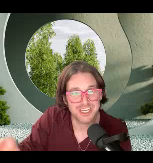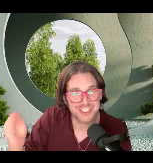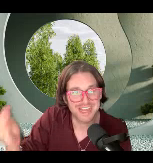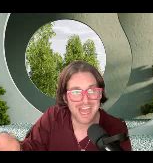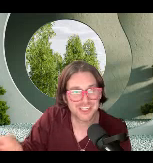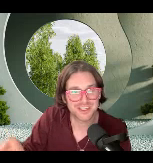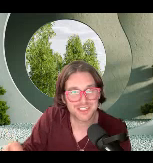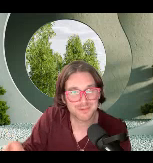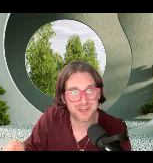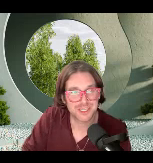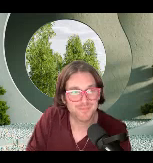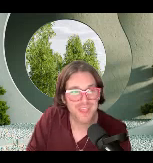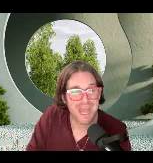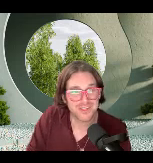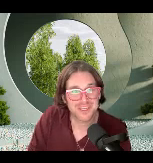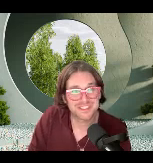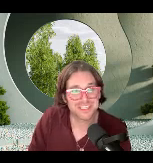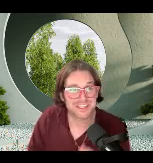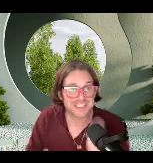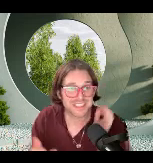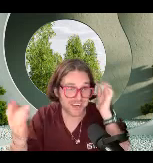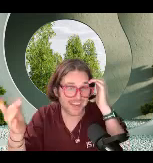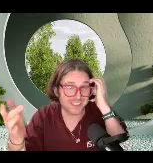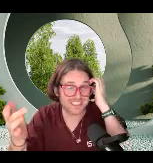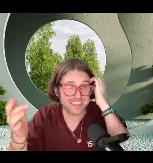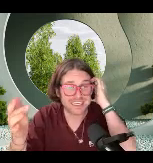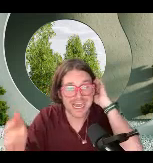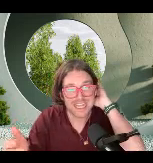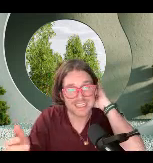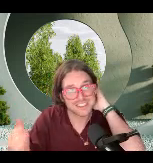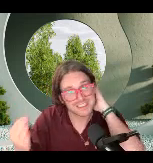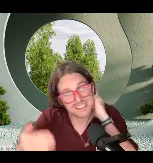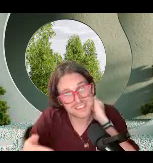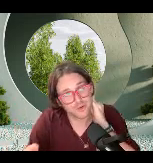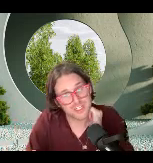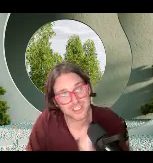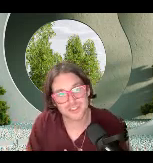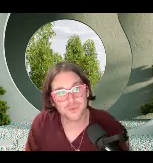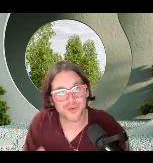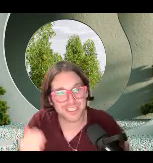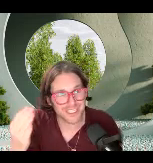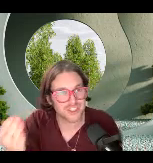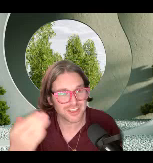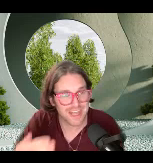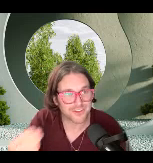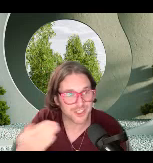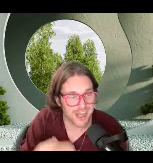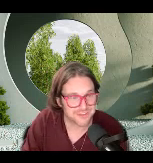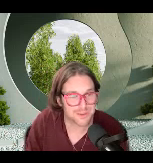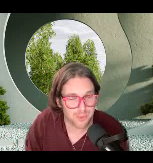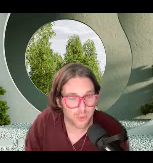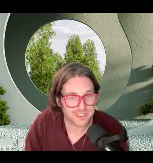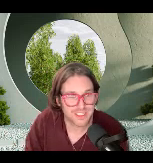engagement, representation, action, and expression, and you can see the different areas and the guidelines and the considerations for each level of